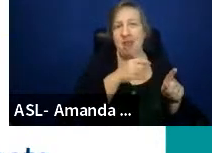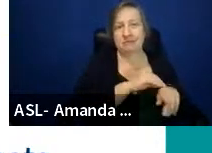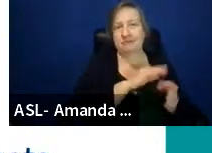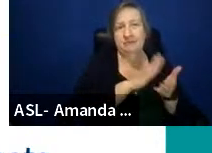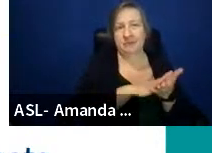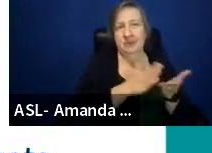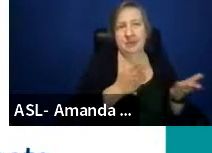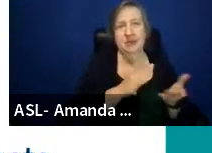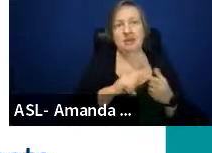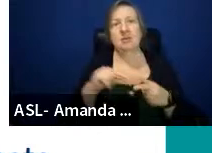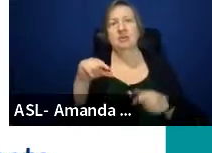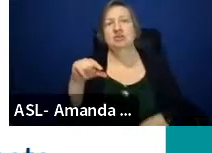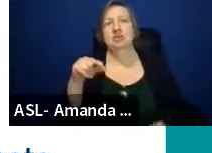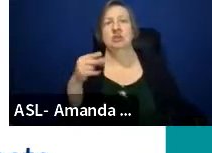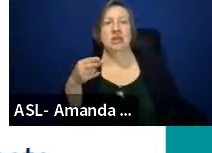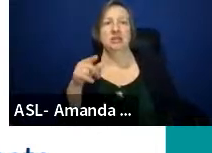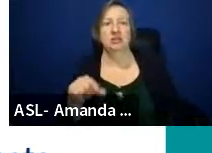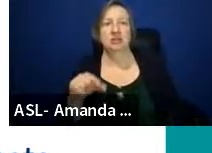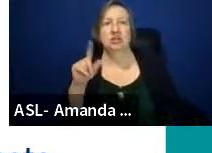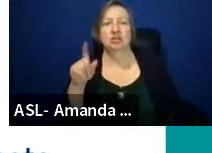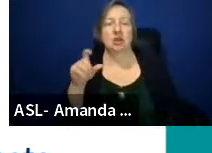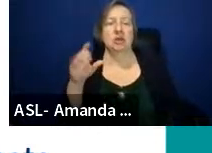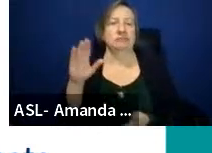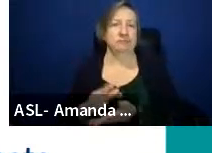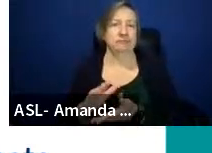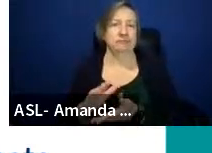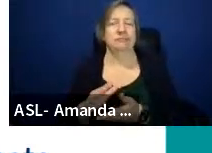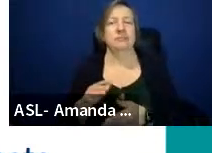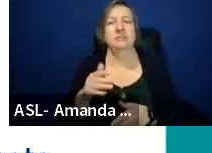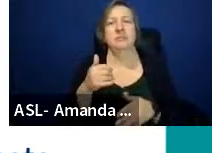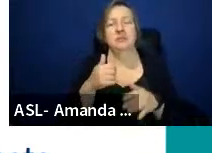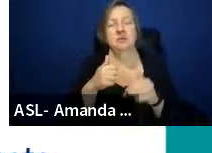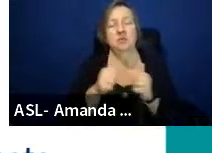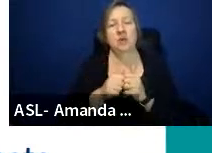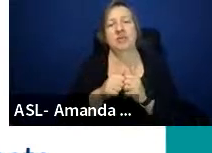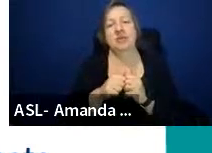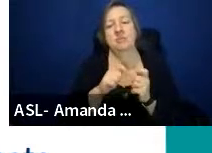by 2045 under both the modified LPA and the no